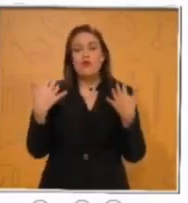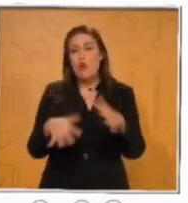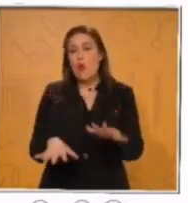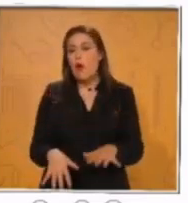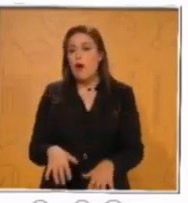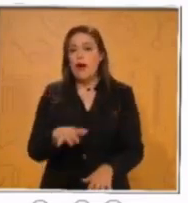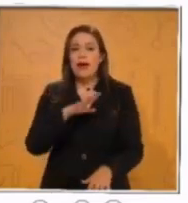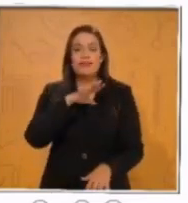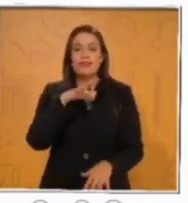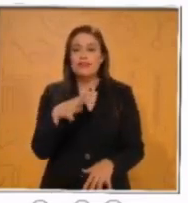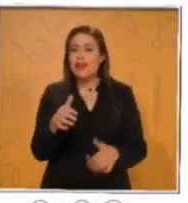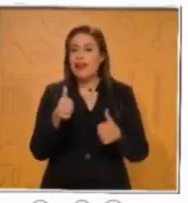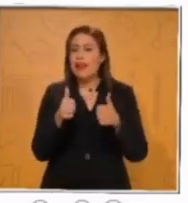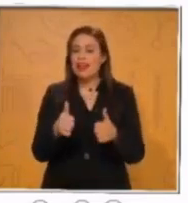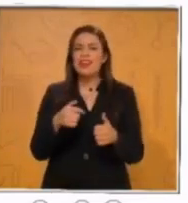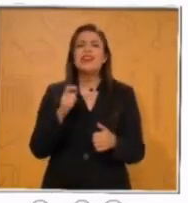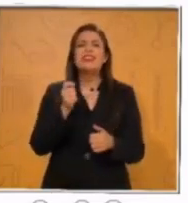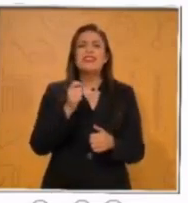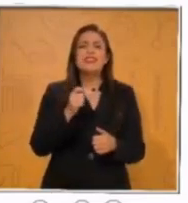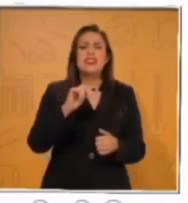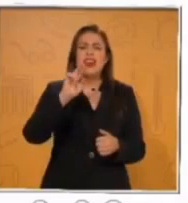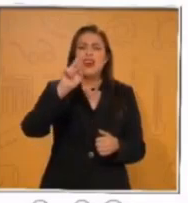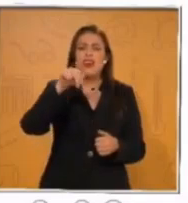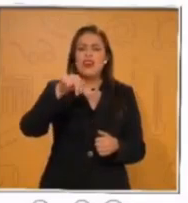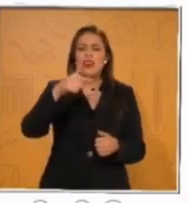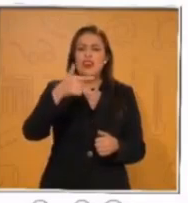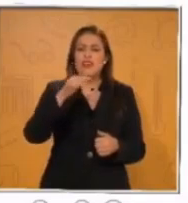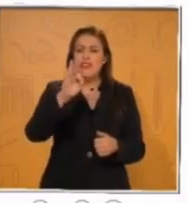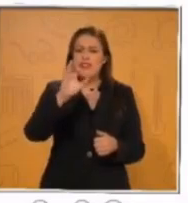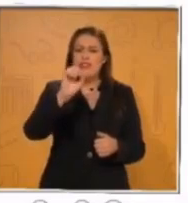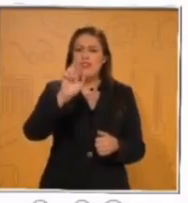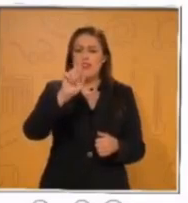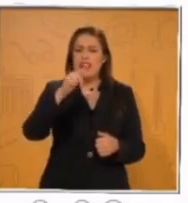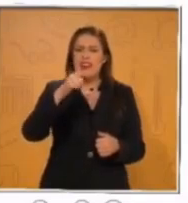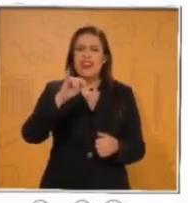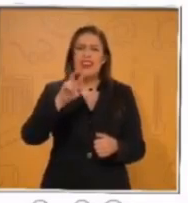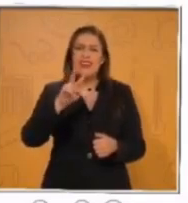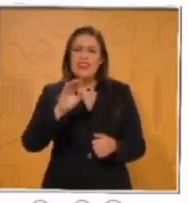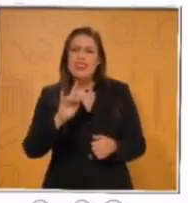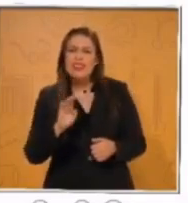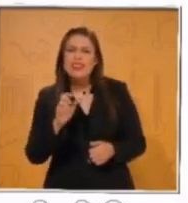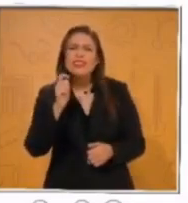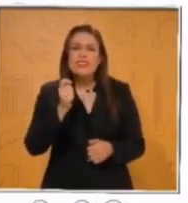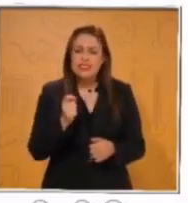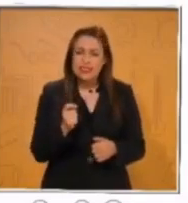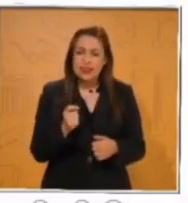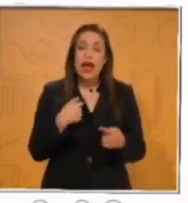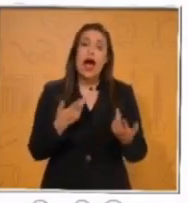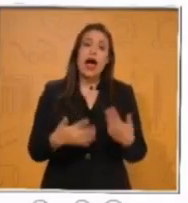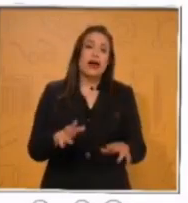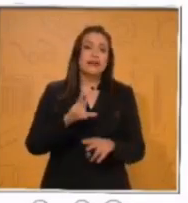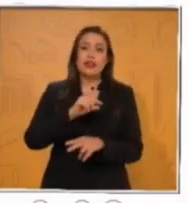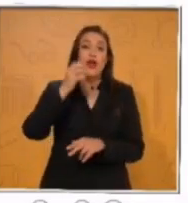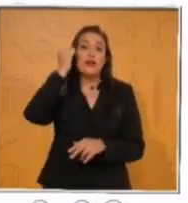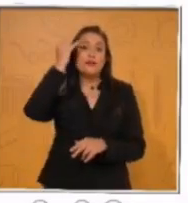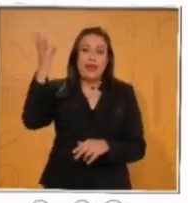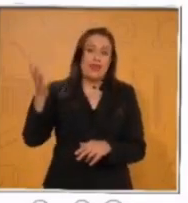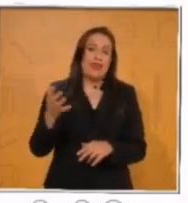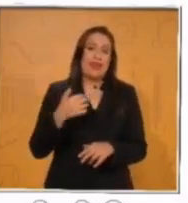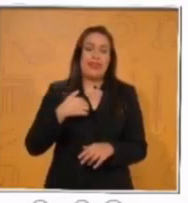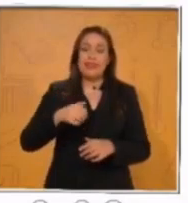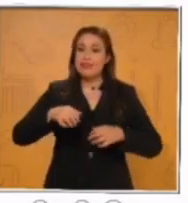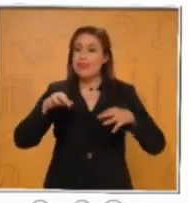What's unforgettable? Unforgettable means something that will be part of your